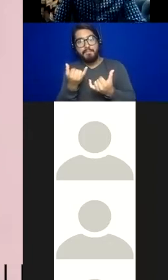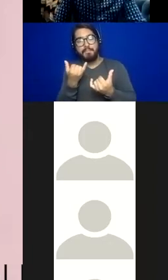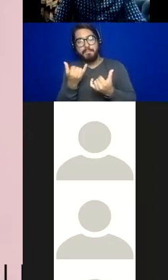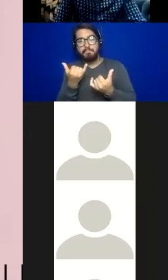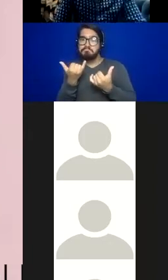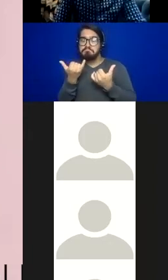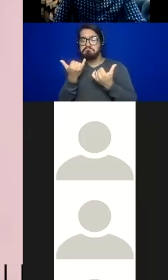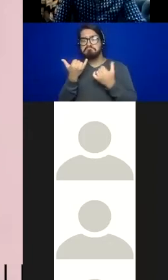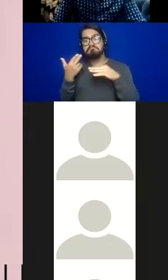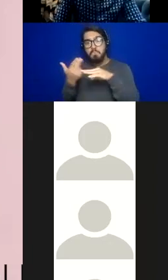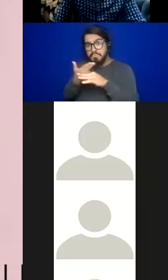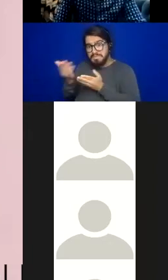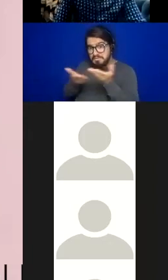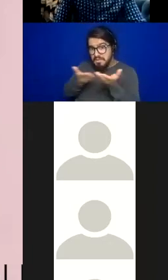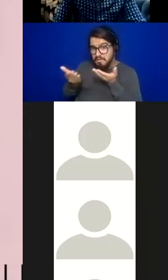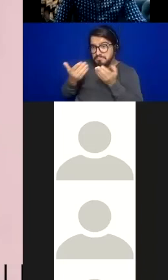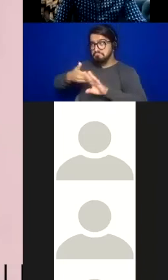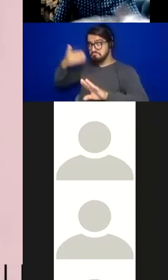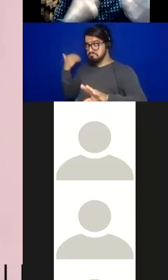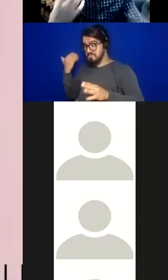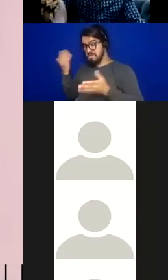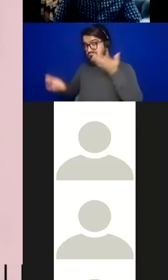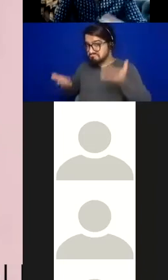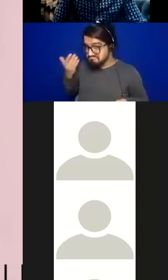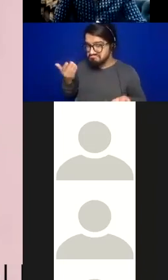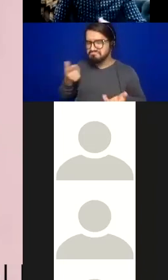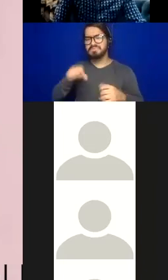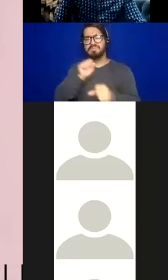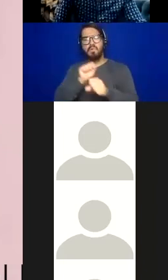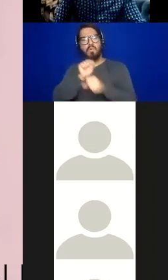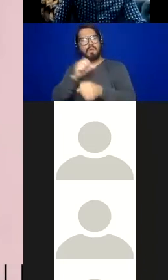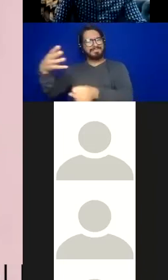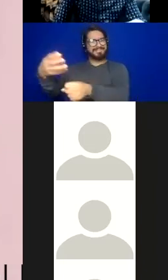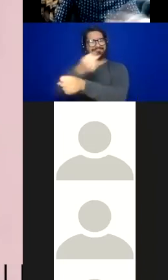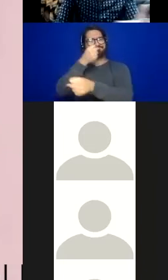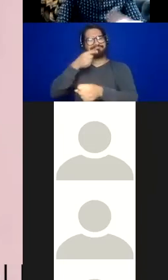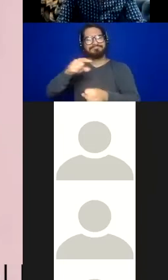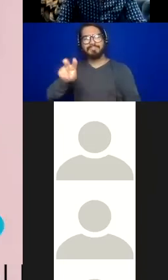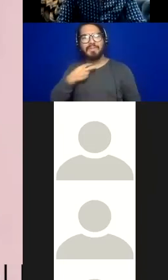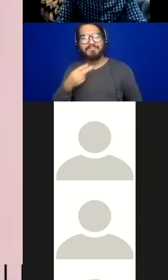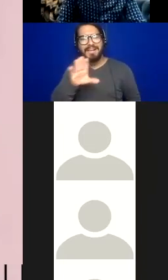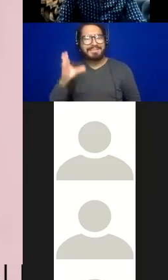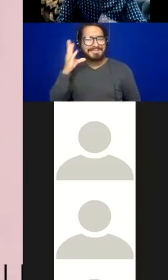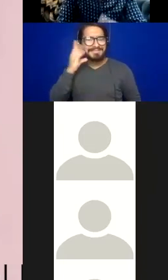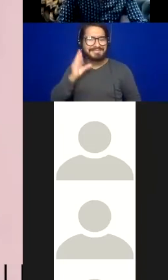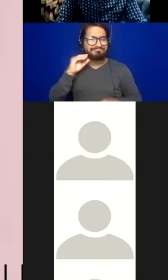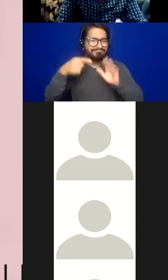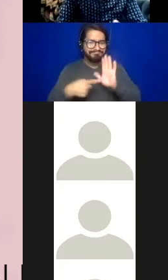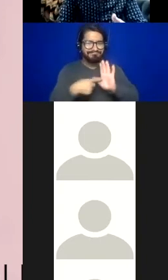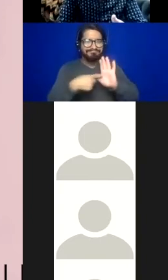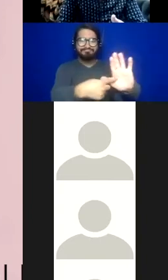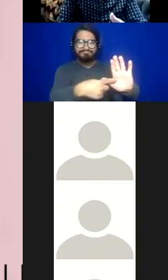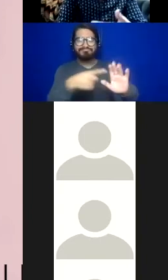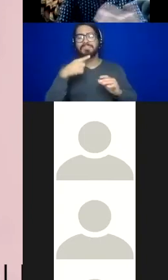consumers of services. They work to gain voice for their experience, raise consciousness of injustice and inequality,